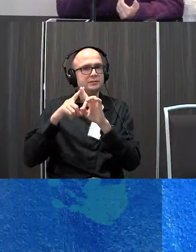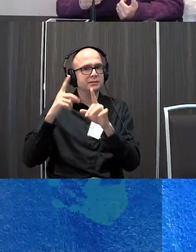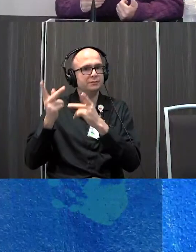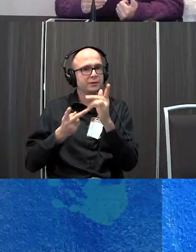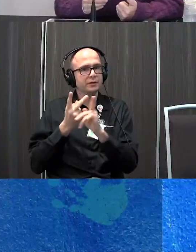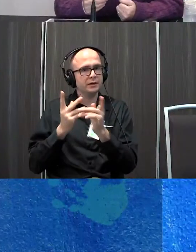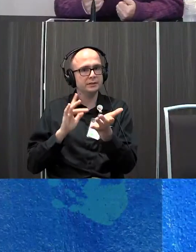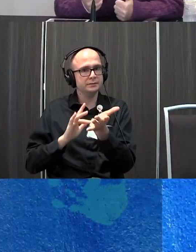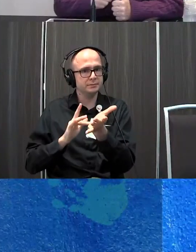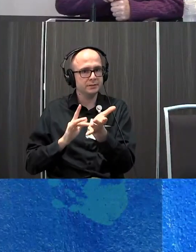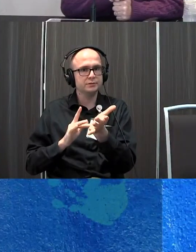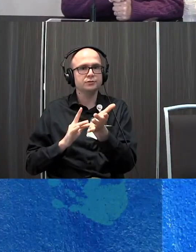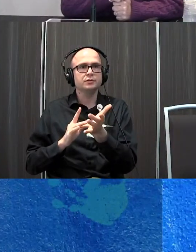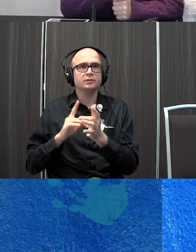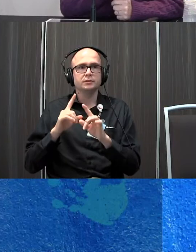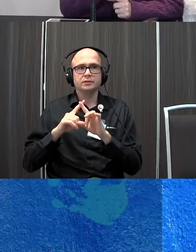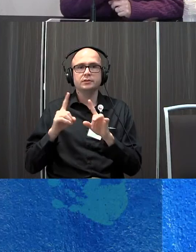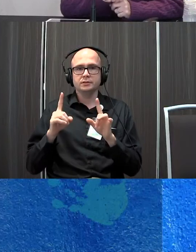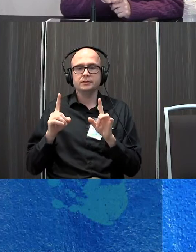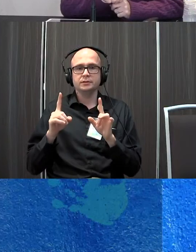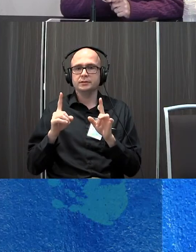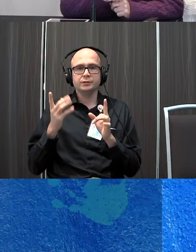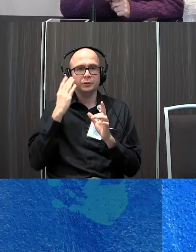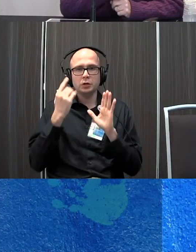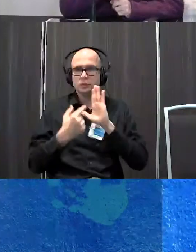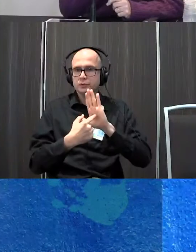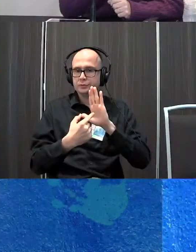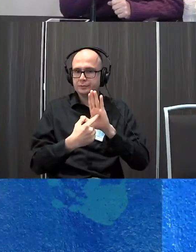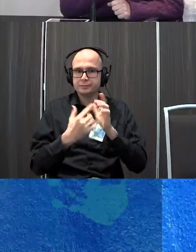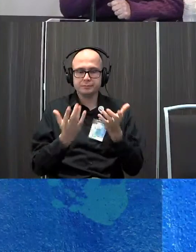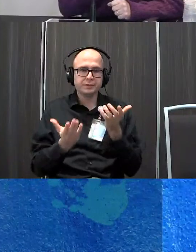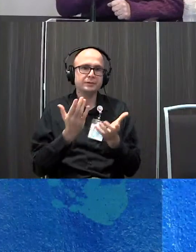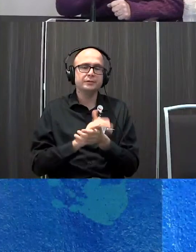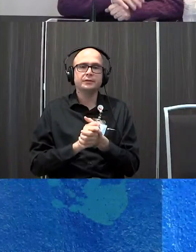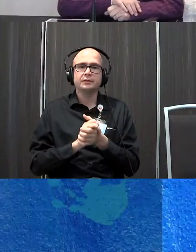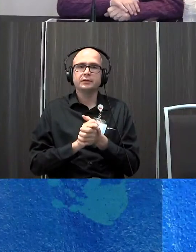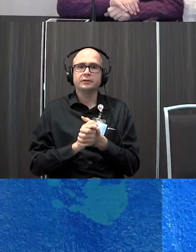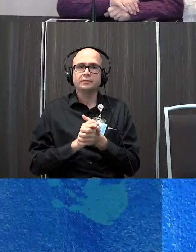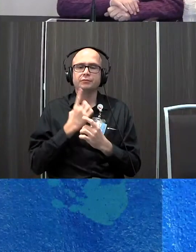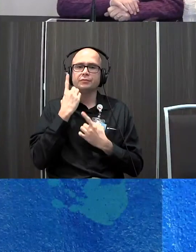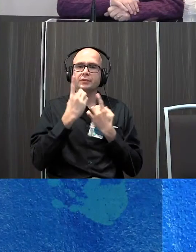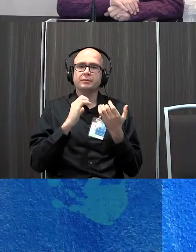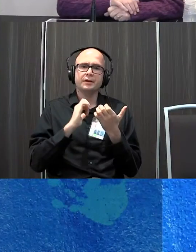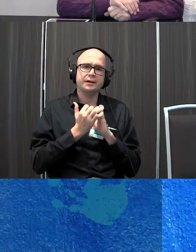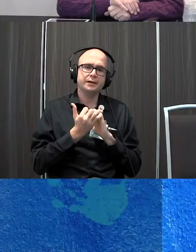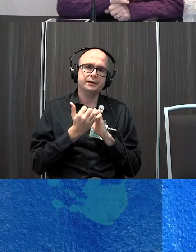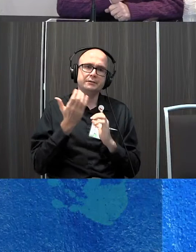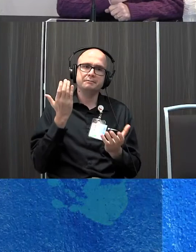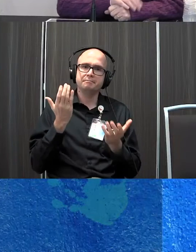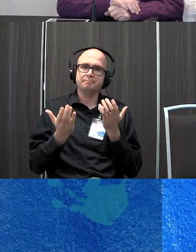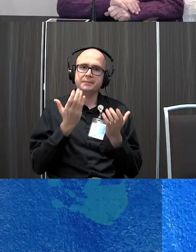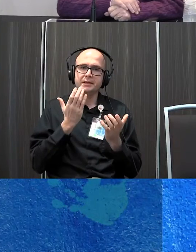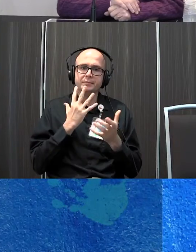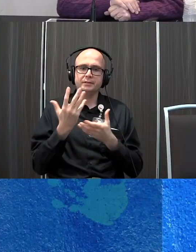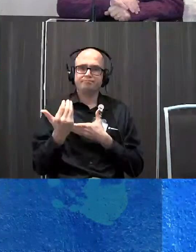of medications and what we think they're targeting, what the side effects might be, thinking about how they may or may not